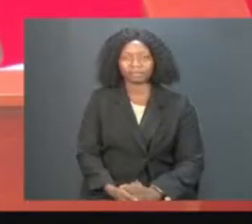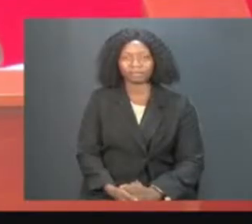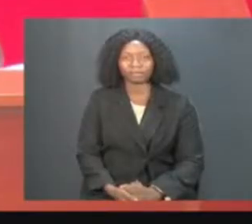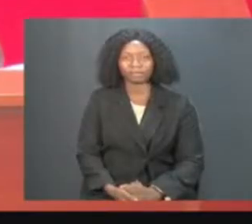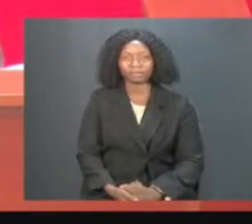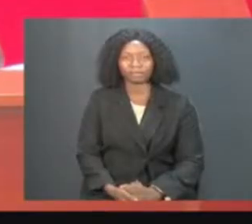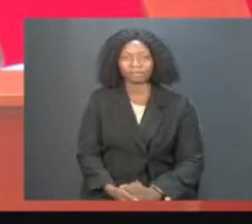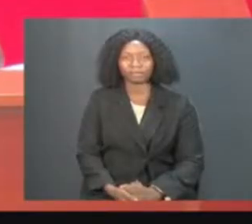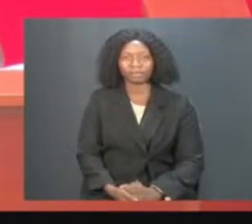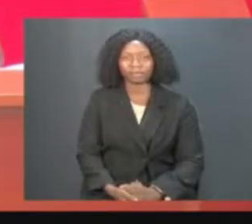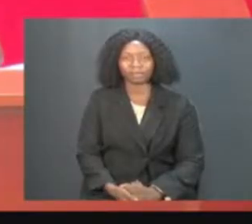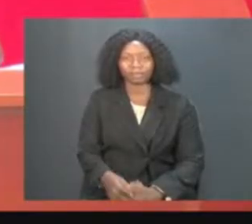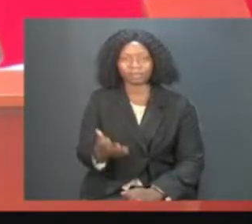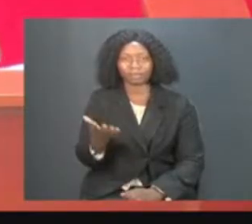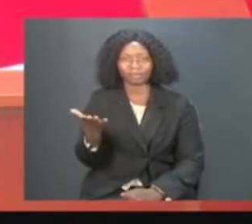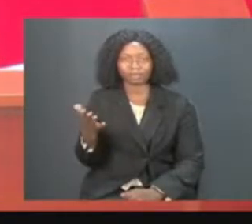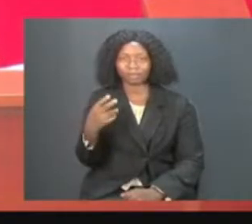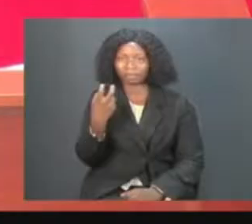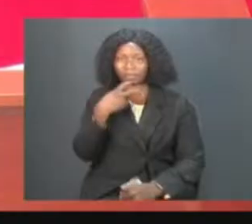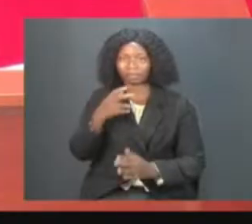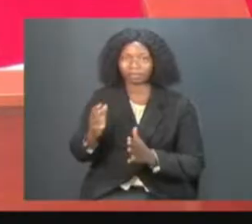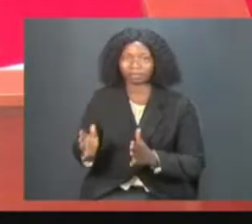Yes. Mr. Speaker,